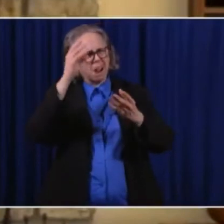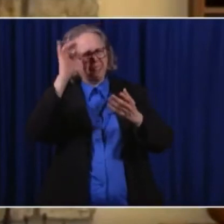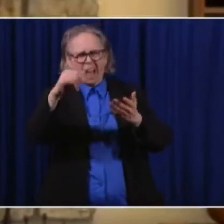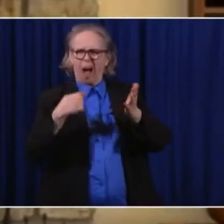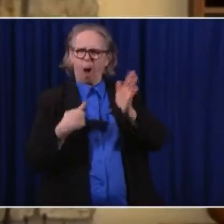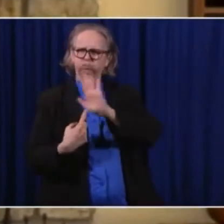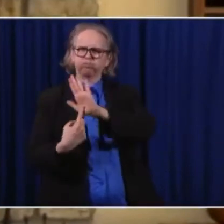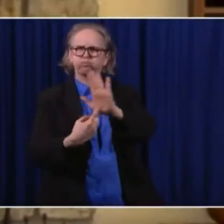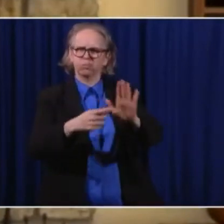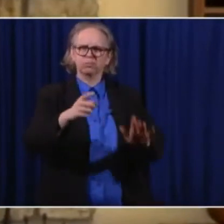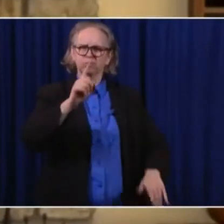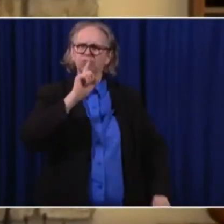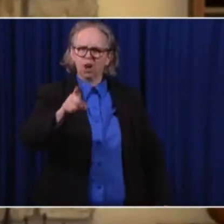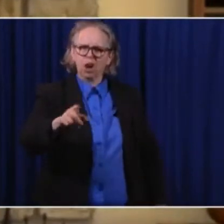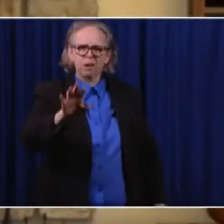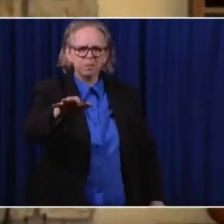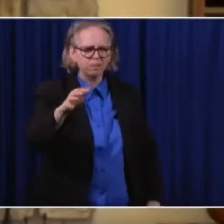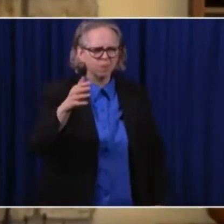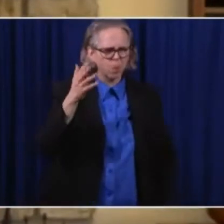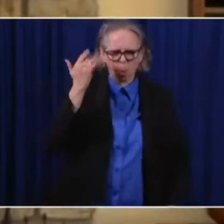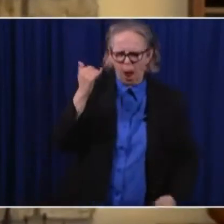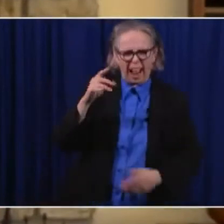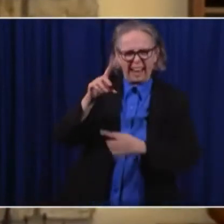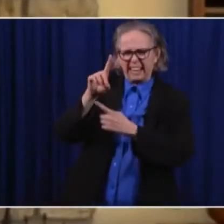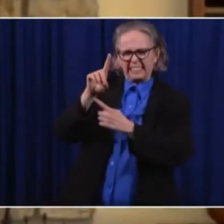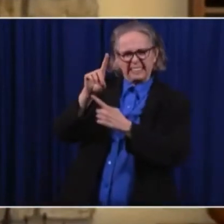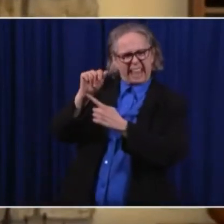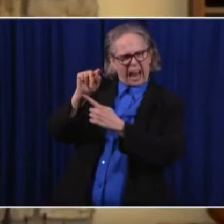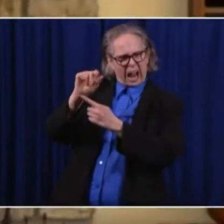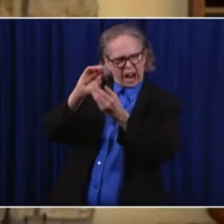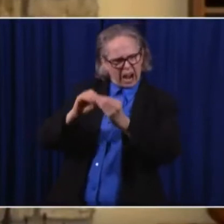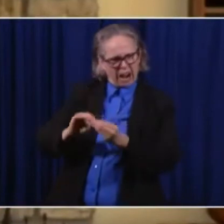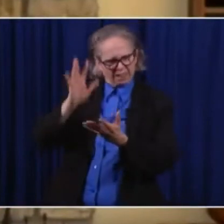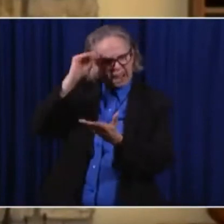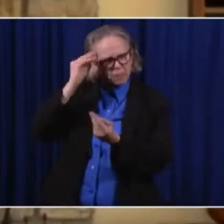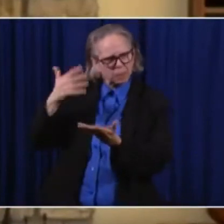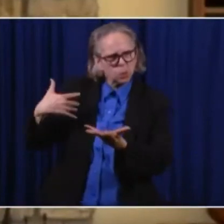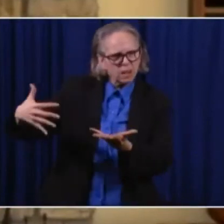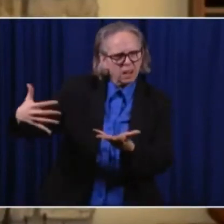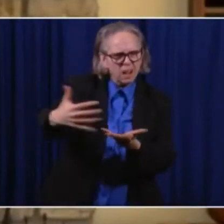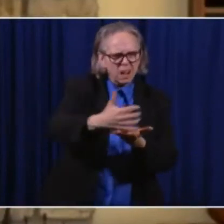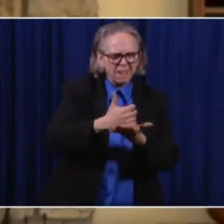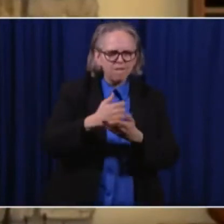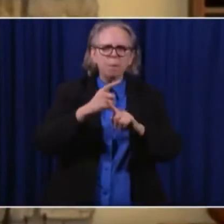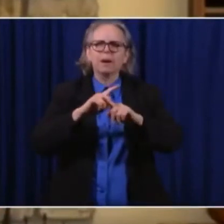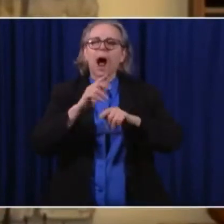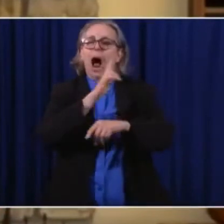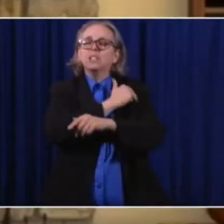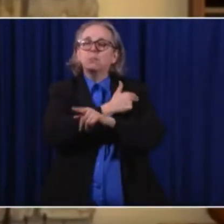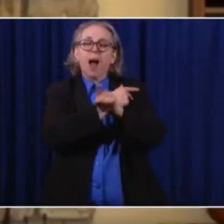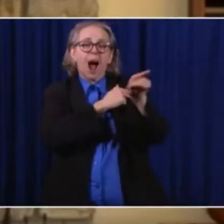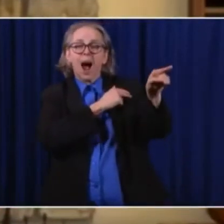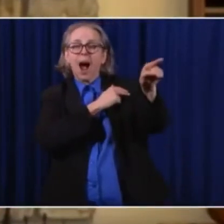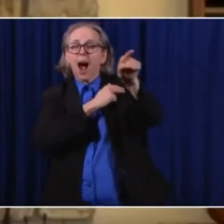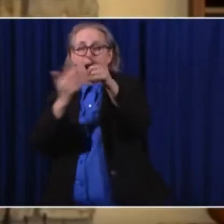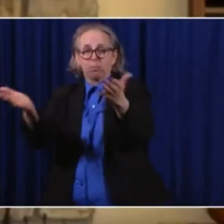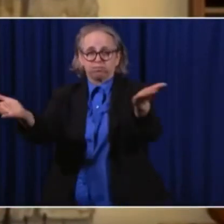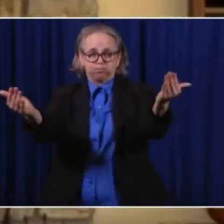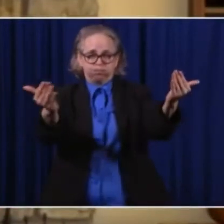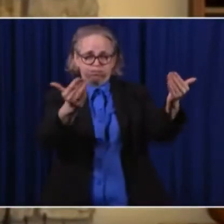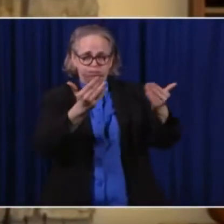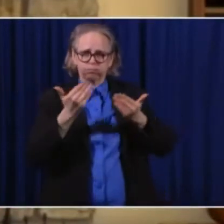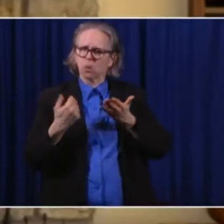data that, we're getting, that's been reporting to us from the hospitals around the state.